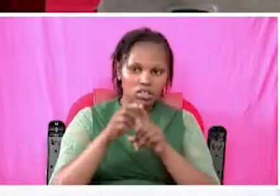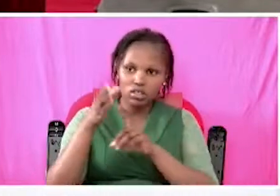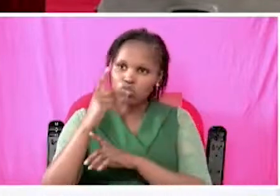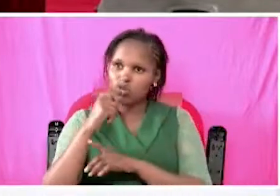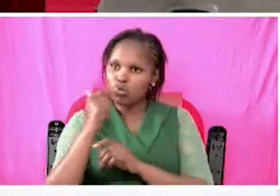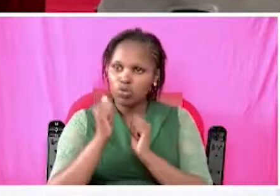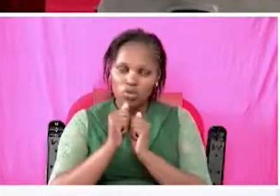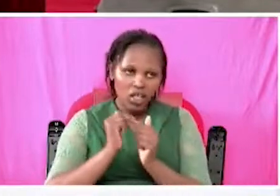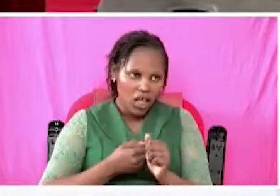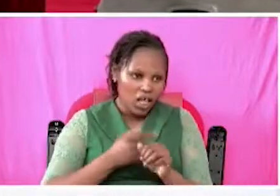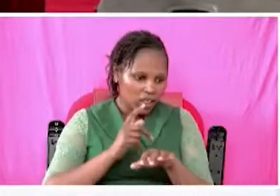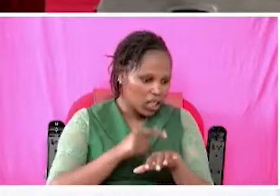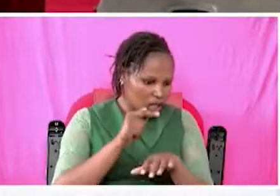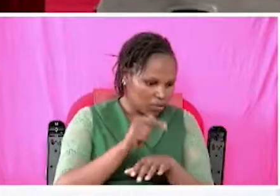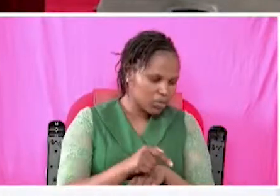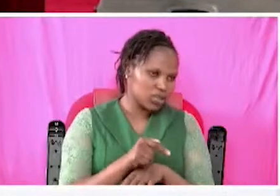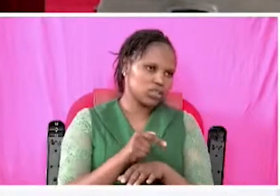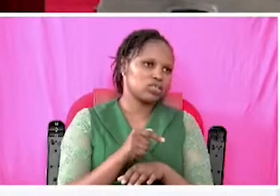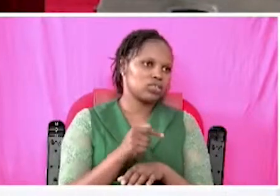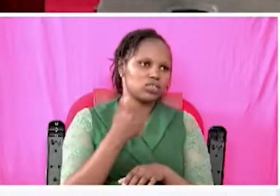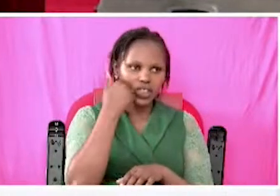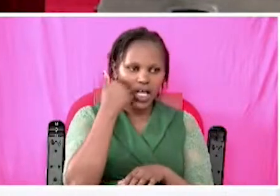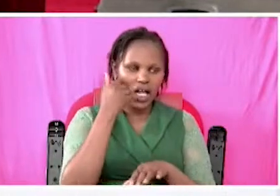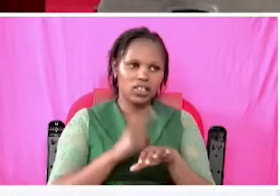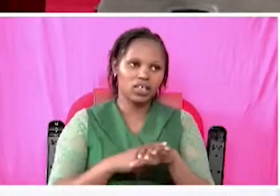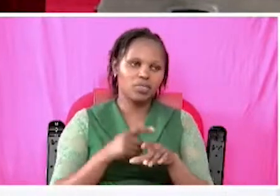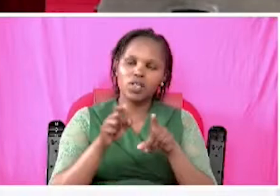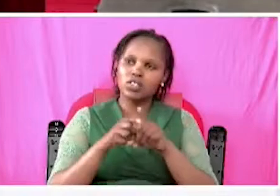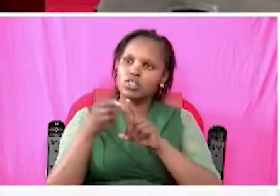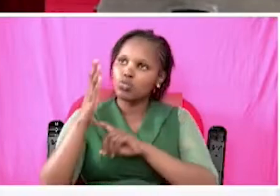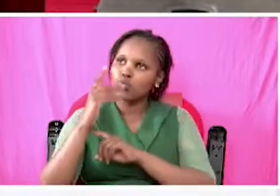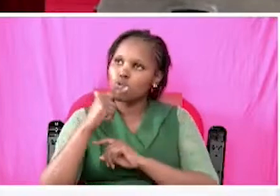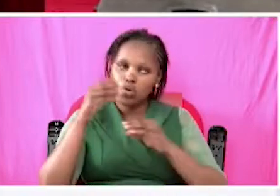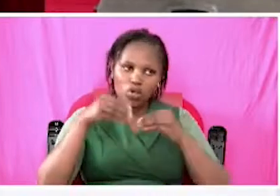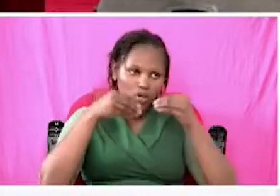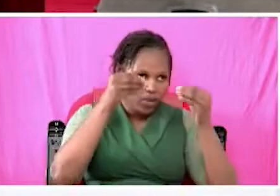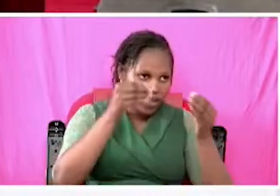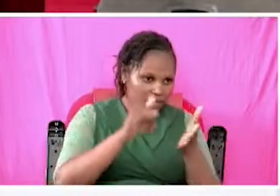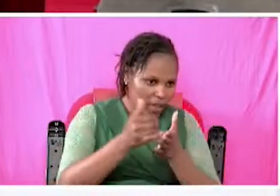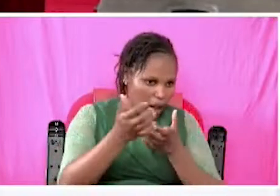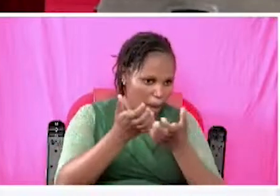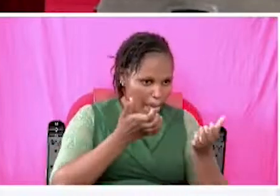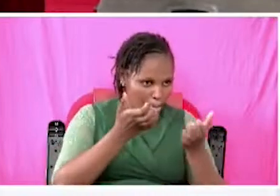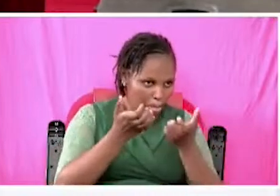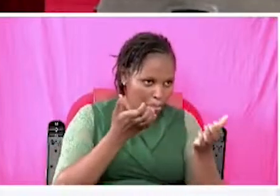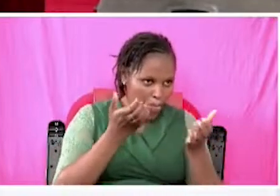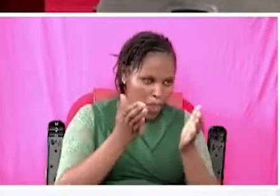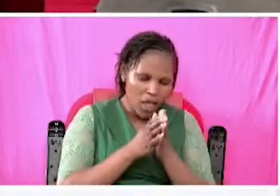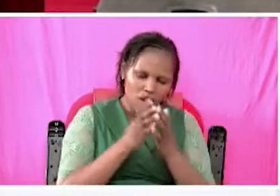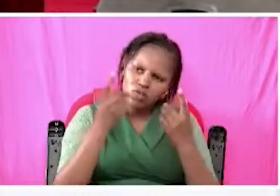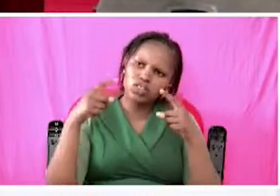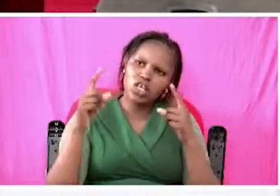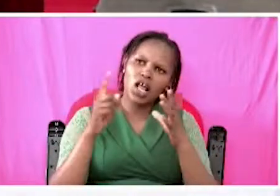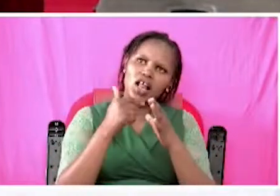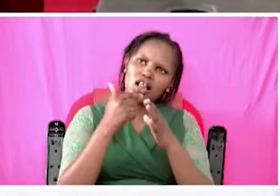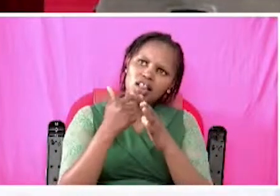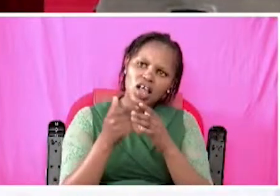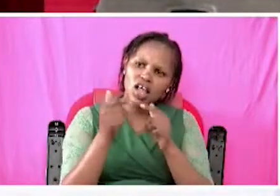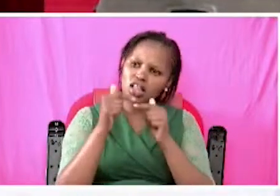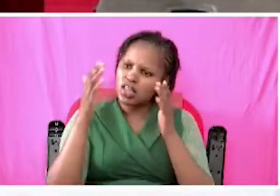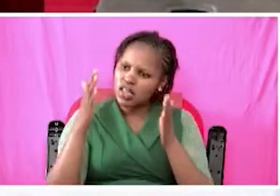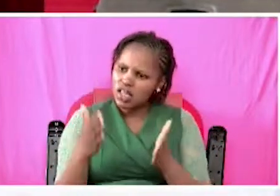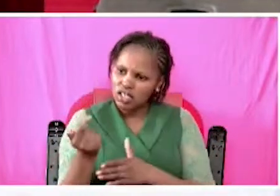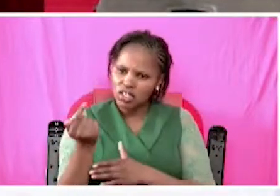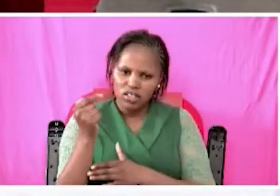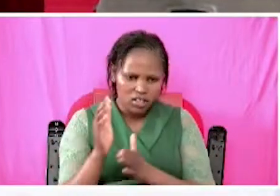us during this particular time. The same God who gave you that business and it was thriving, and the enemy probably has hit